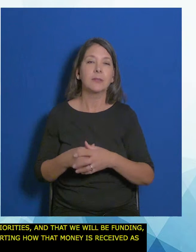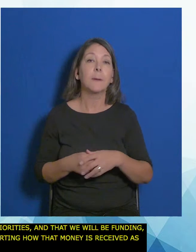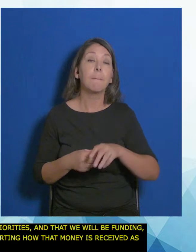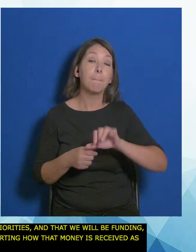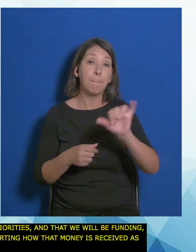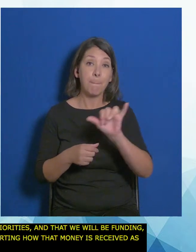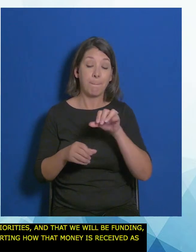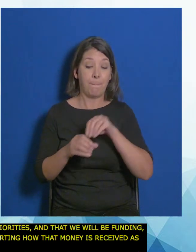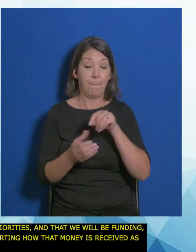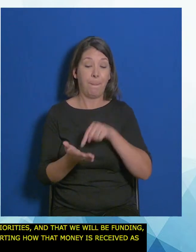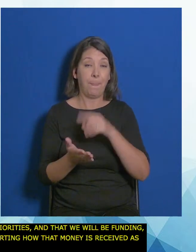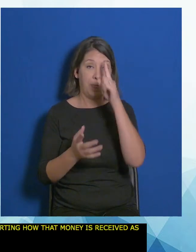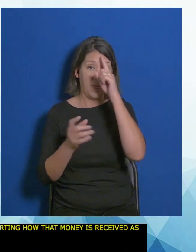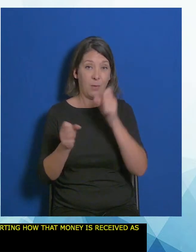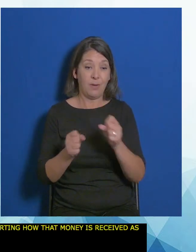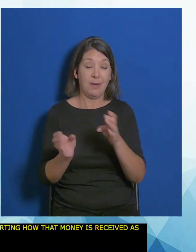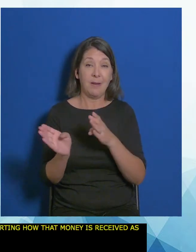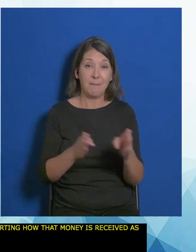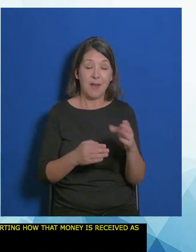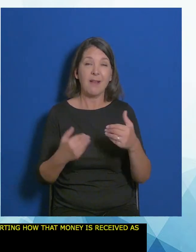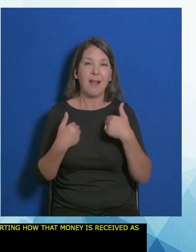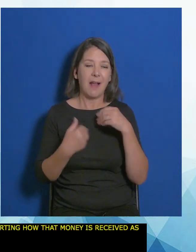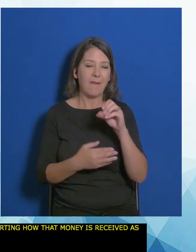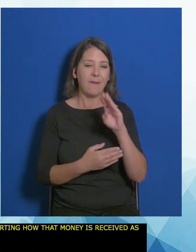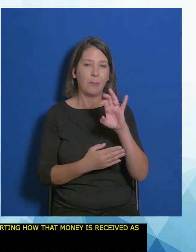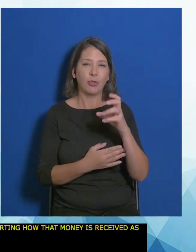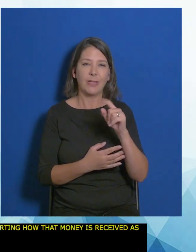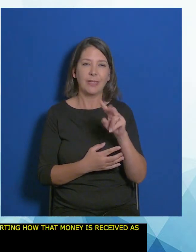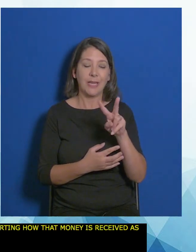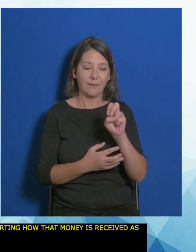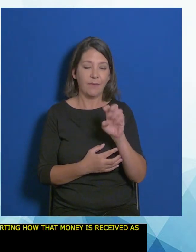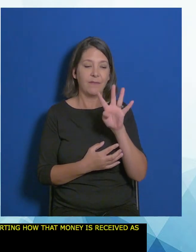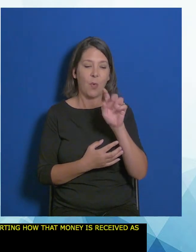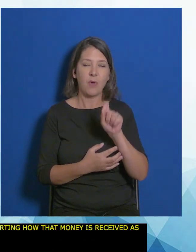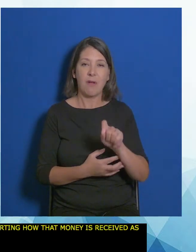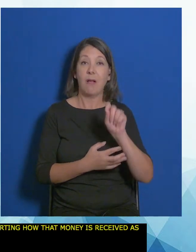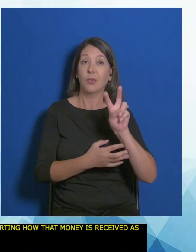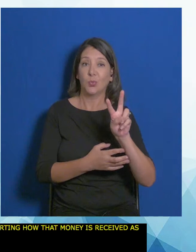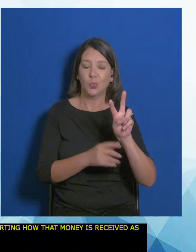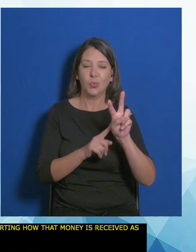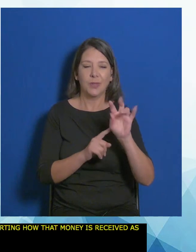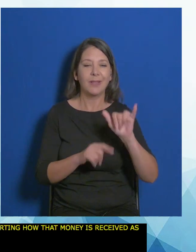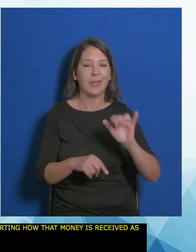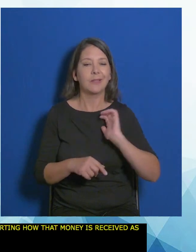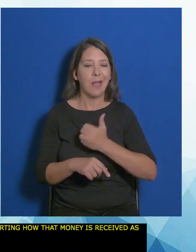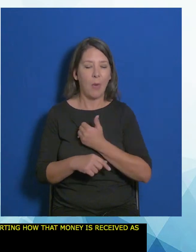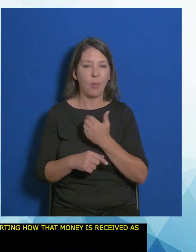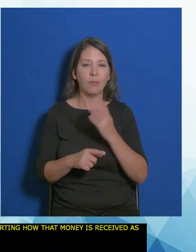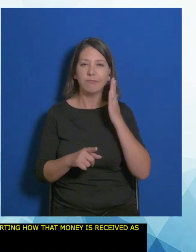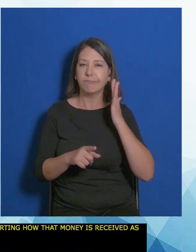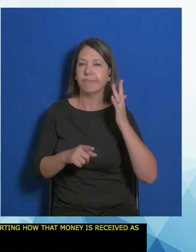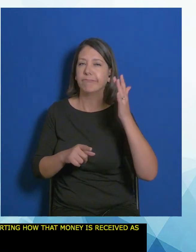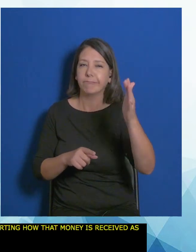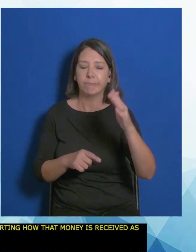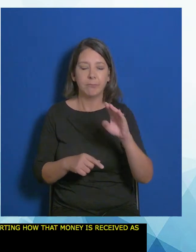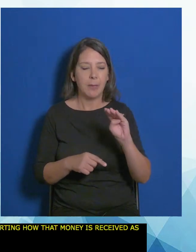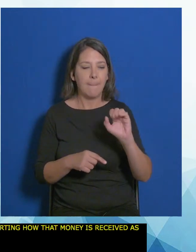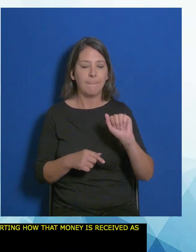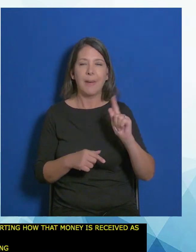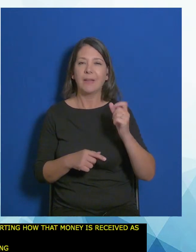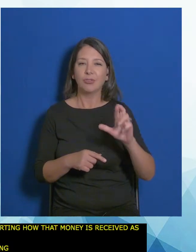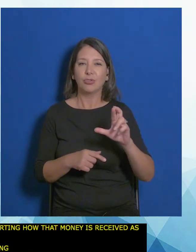Also in the strategic plan is objective 4.2, which is our long-range master facility